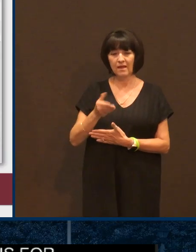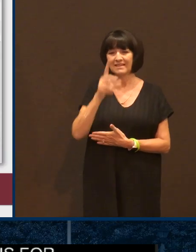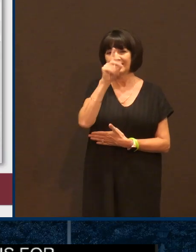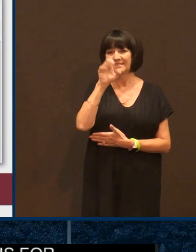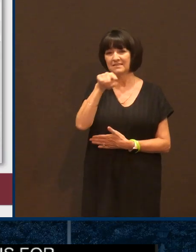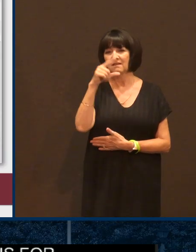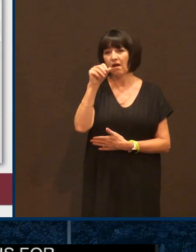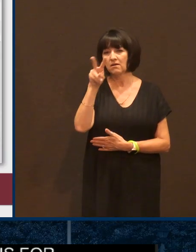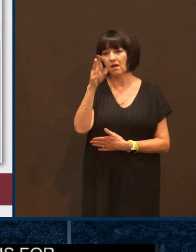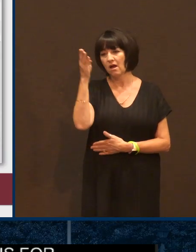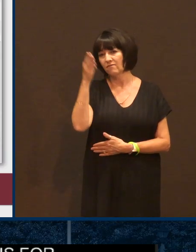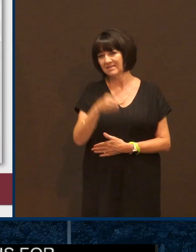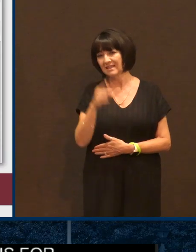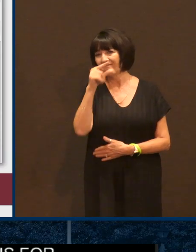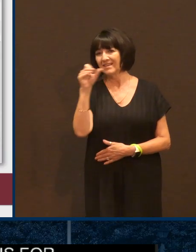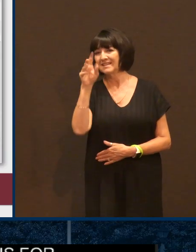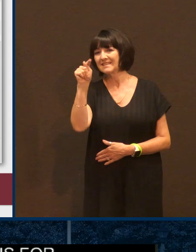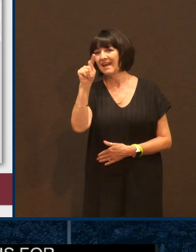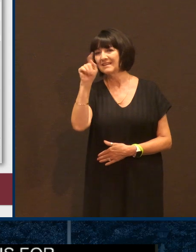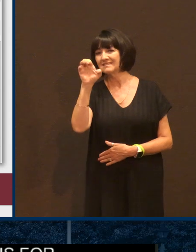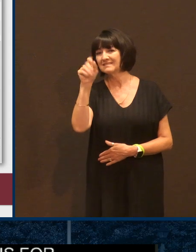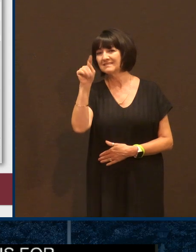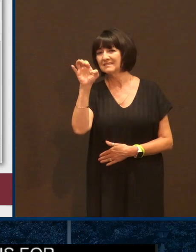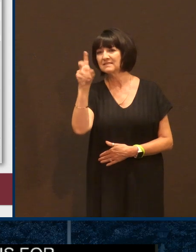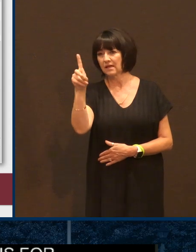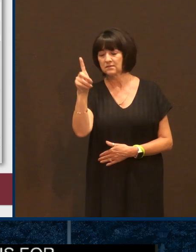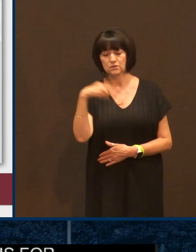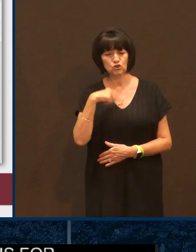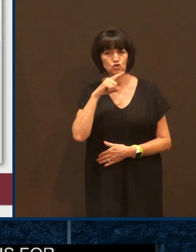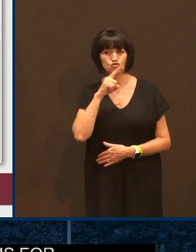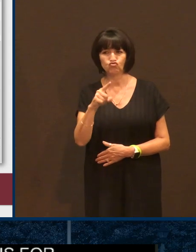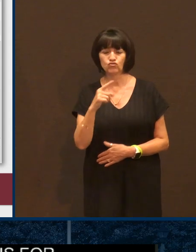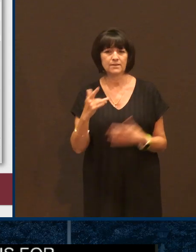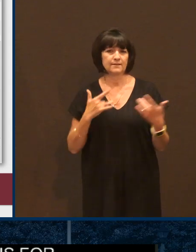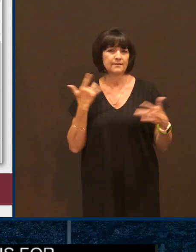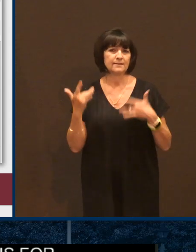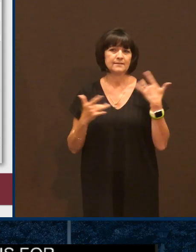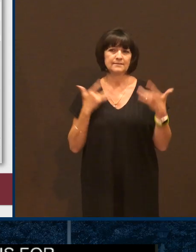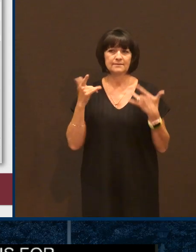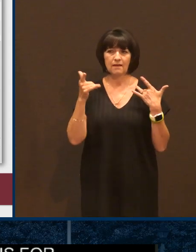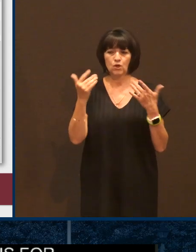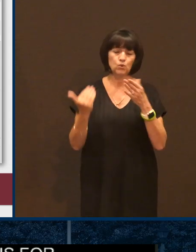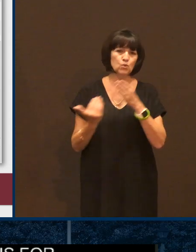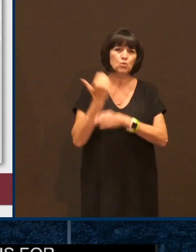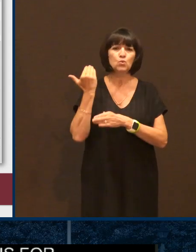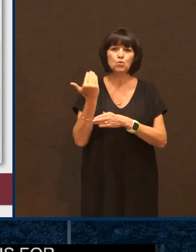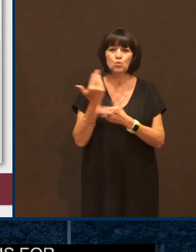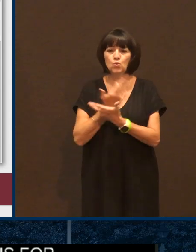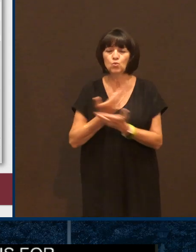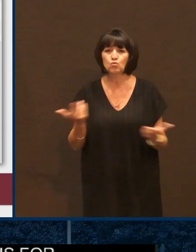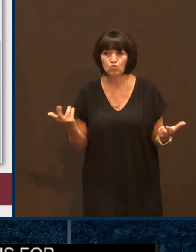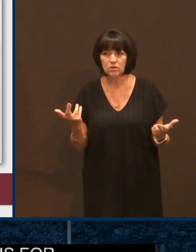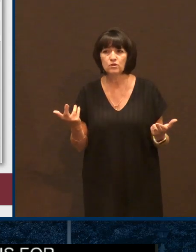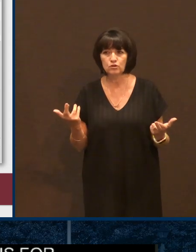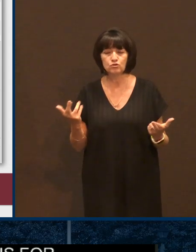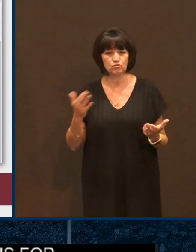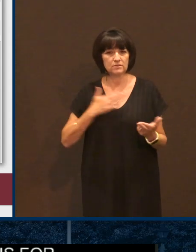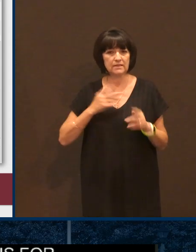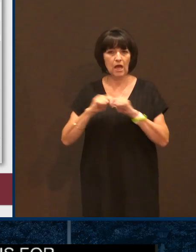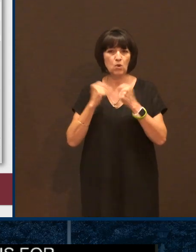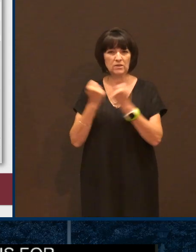de.gov/gettested. I'm really excited about this new tool that our team has just put up on the